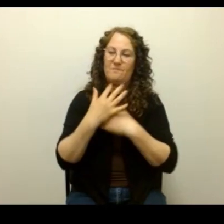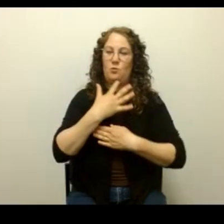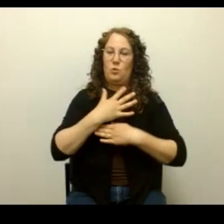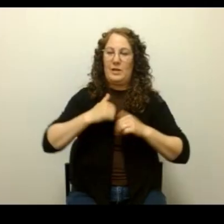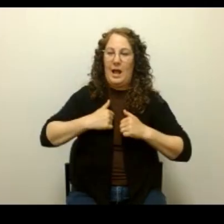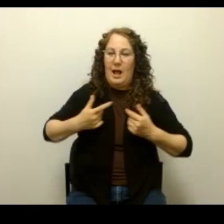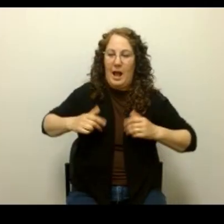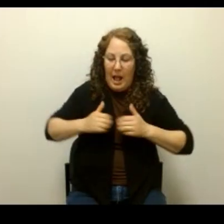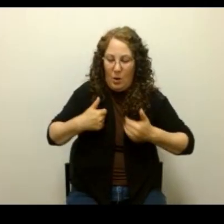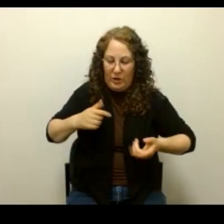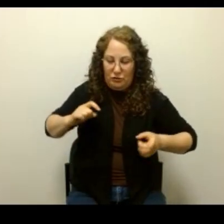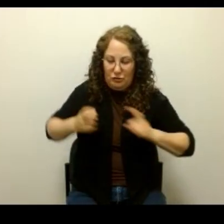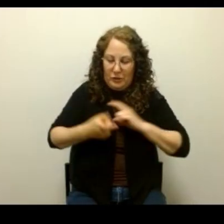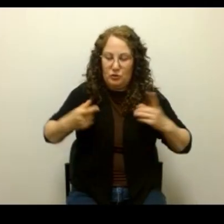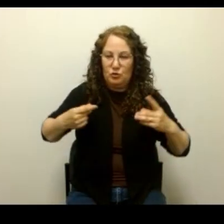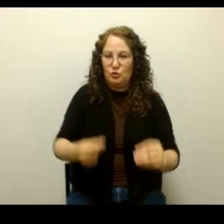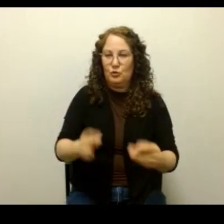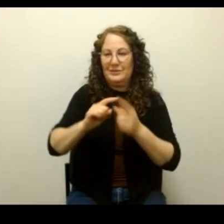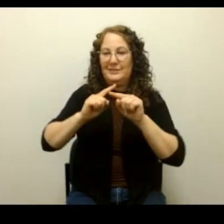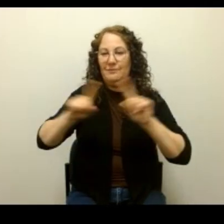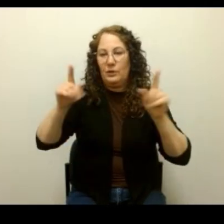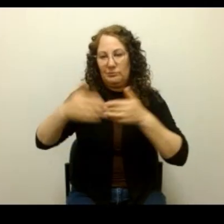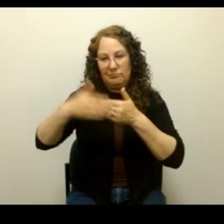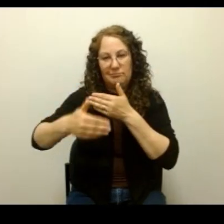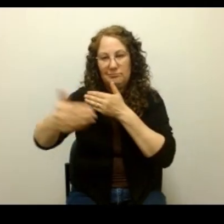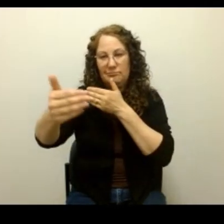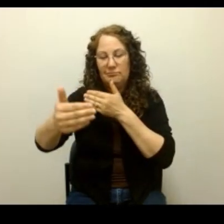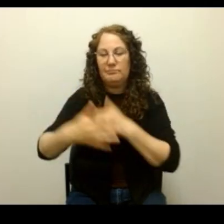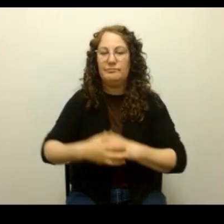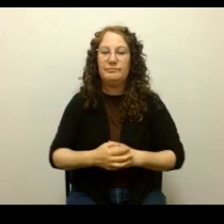things differently next time.